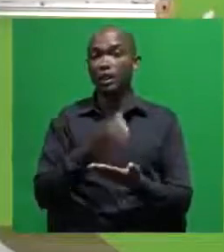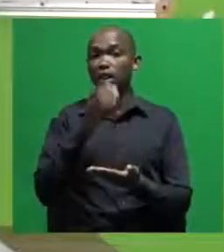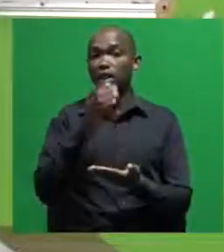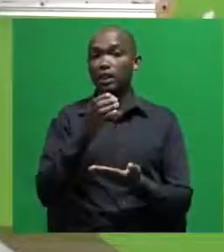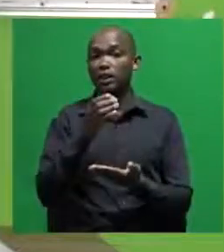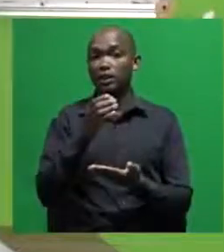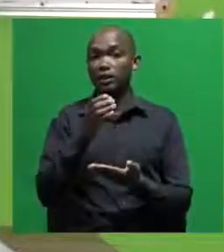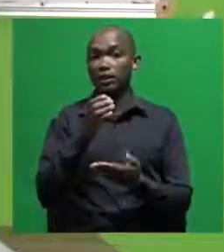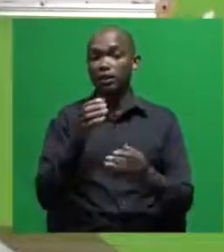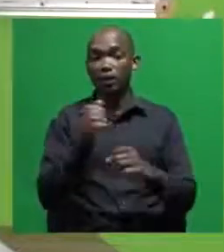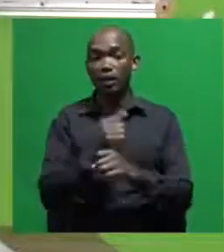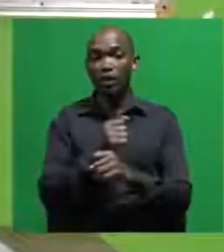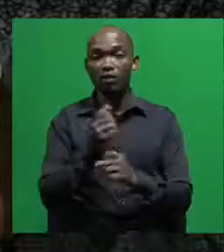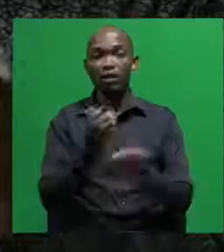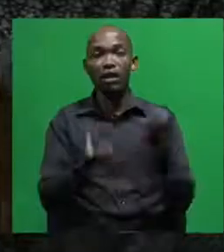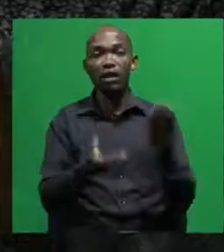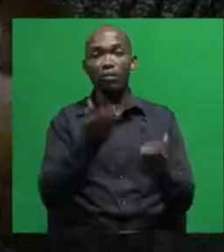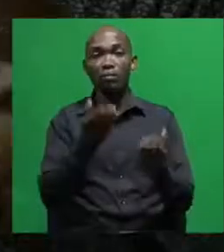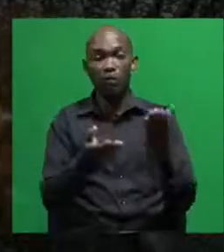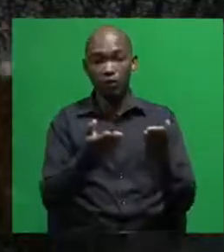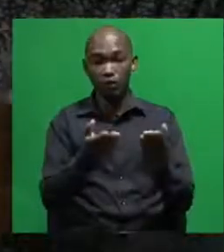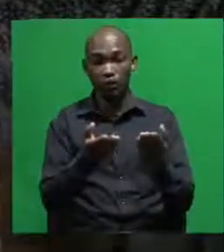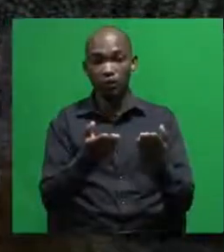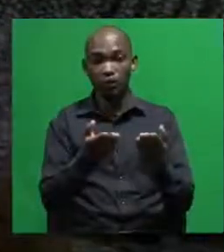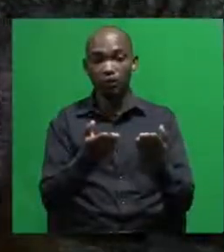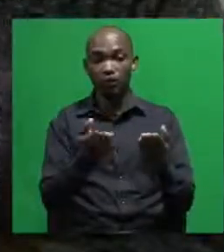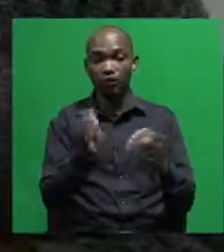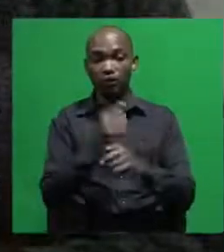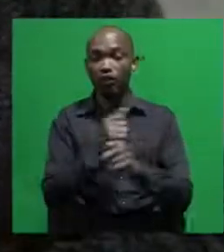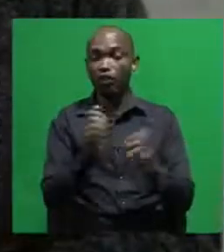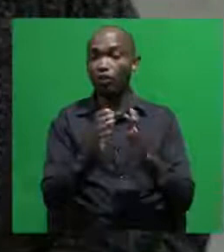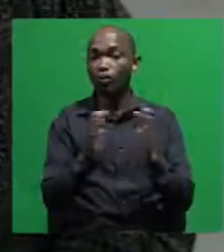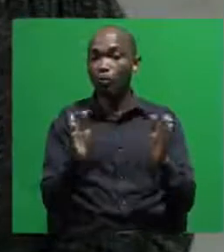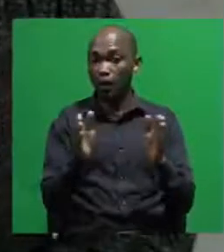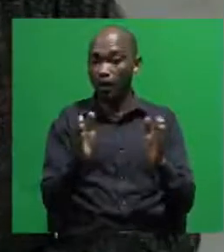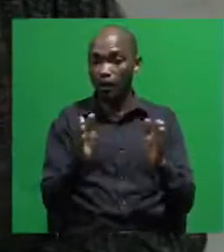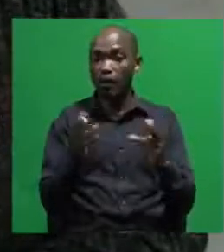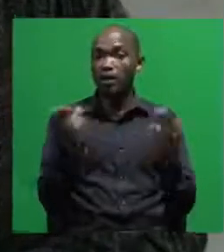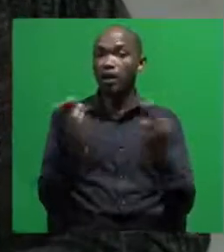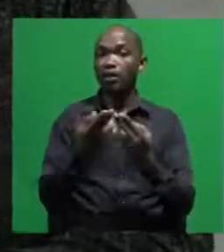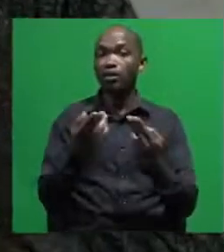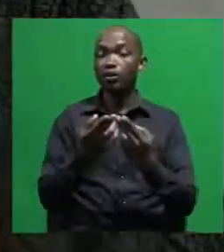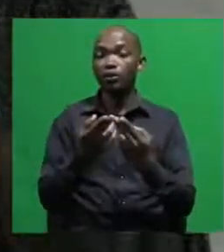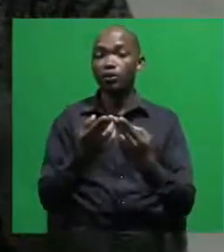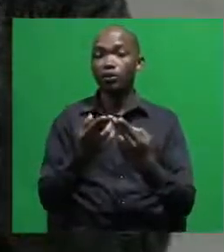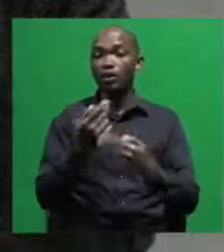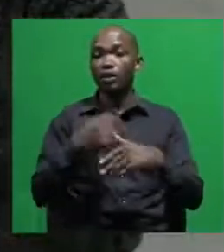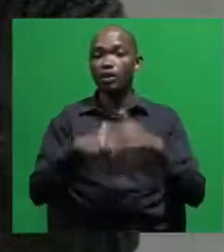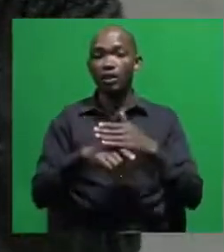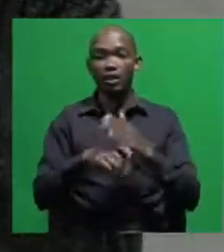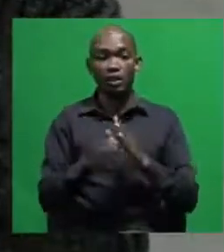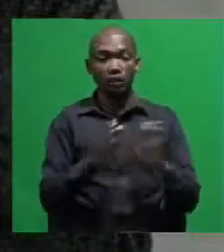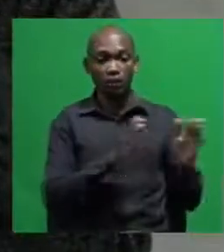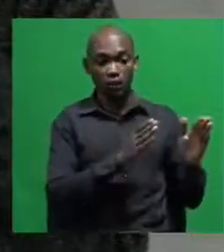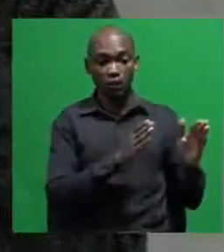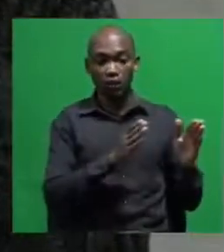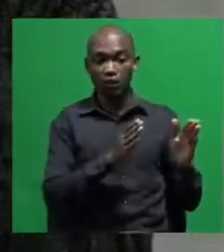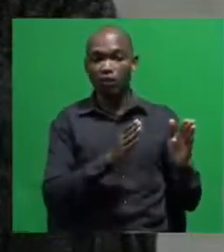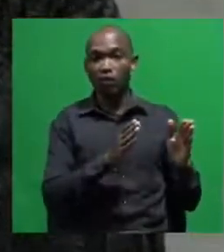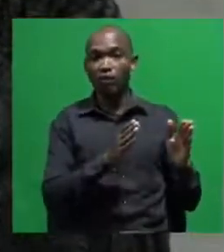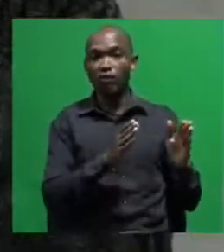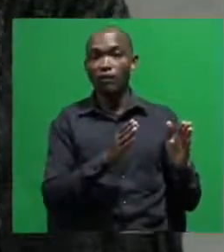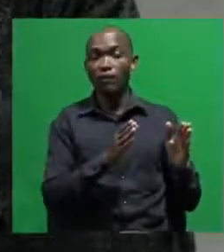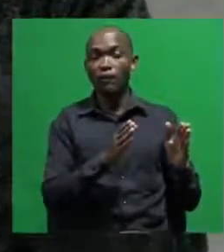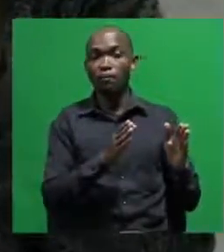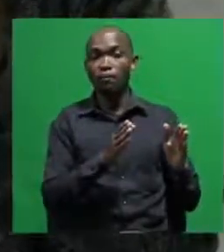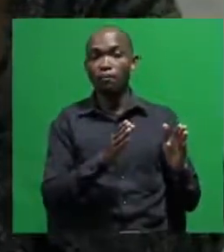we have the amount of the space that is occupied. Also, for the case of the ball or globe like